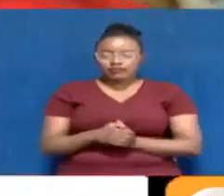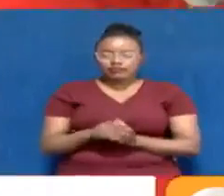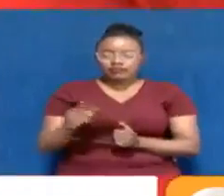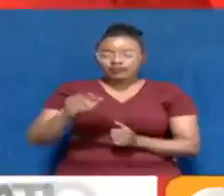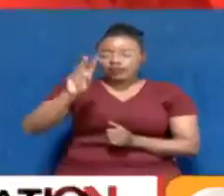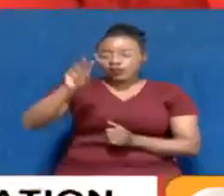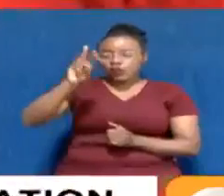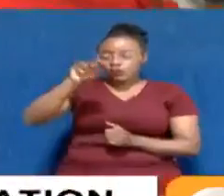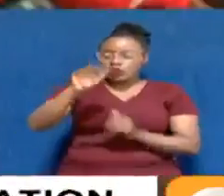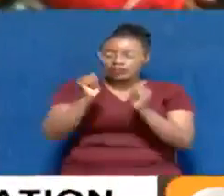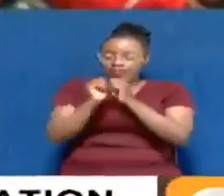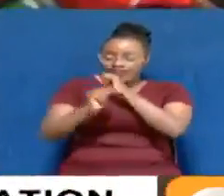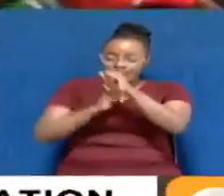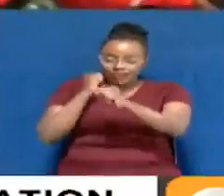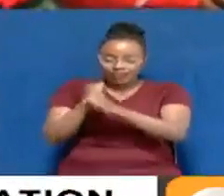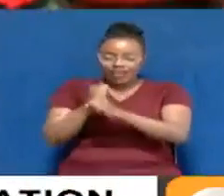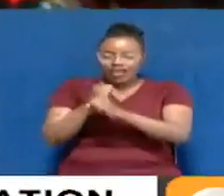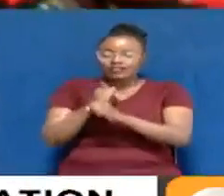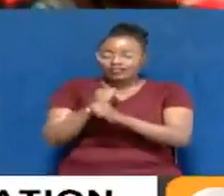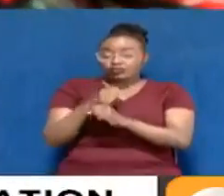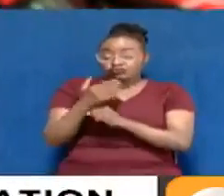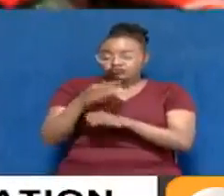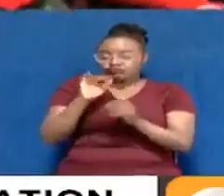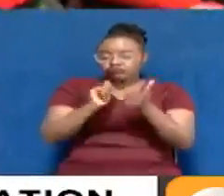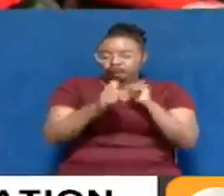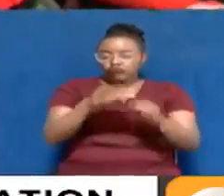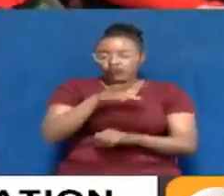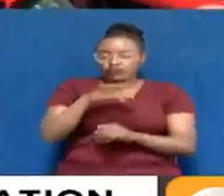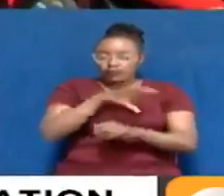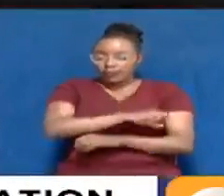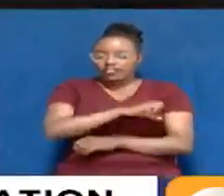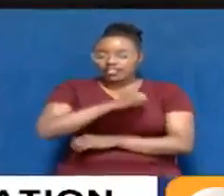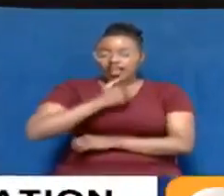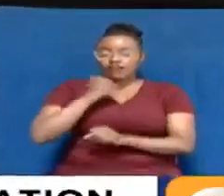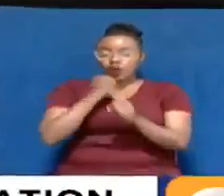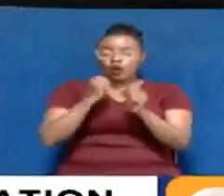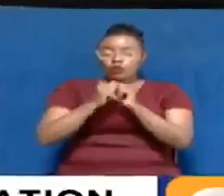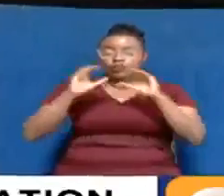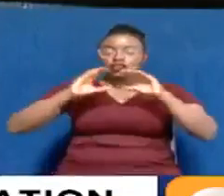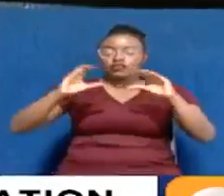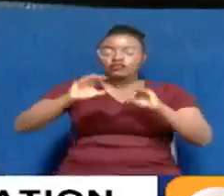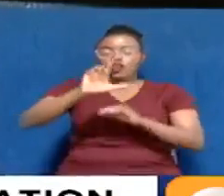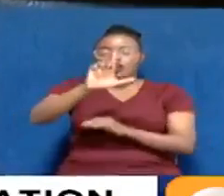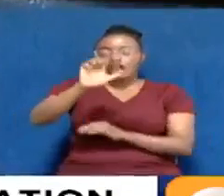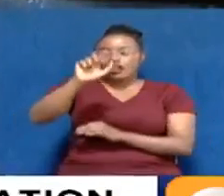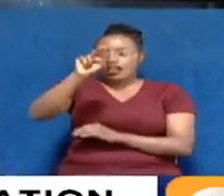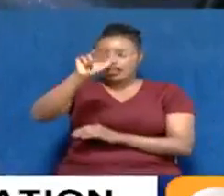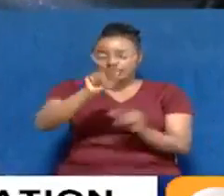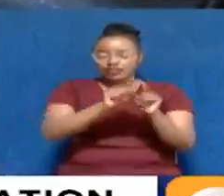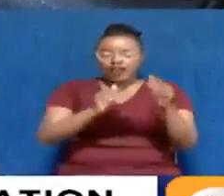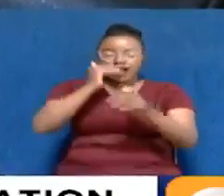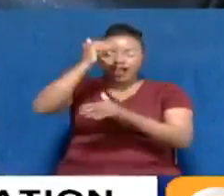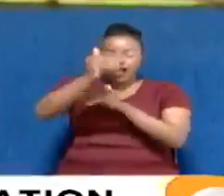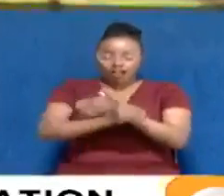Fojo Swamboy, 10 years of competing, has taught her to be patient ahead of a major competition. She says working with Coach Lena Nyaboke after the suspension of sports